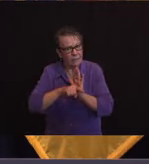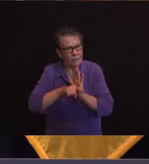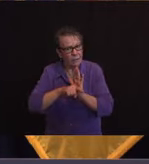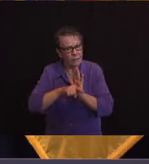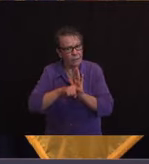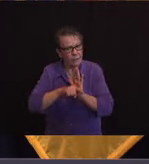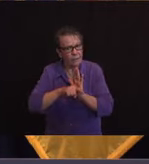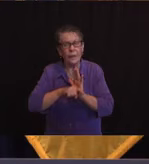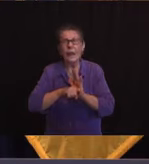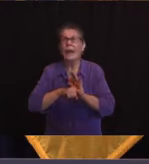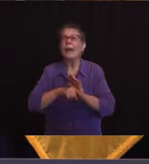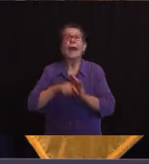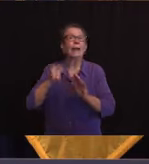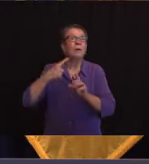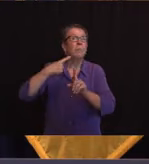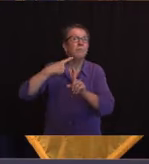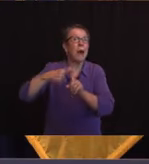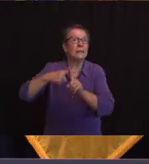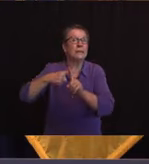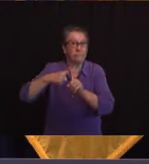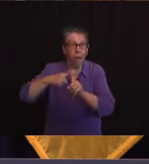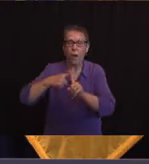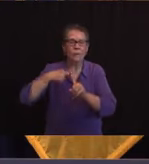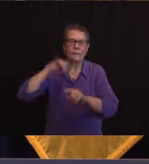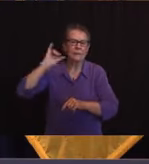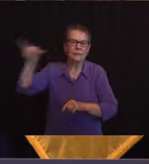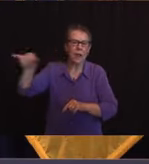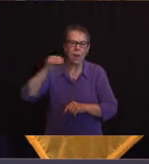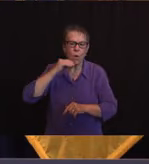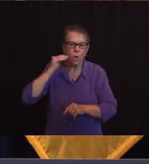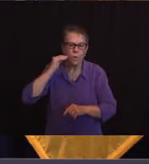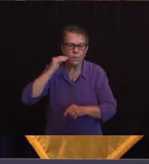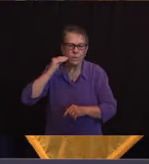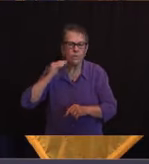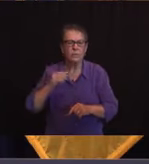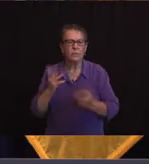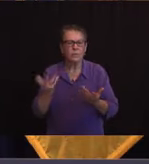an immediate PCR test, which would have been in a different rhythm.